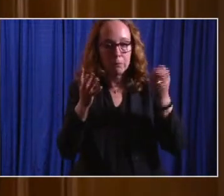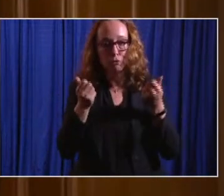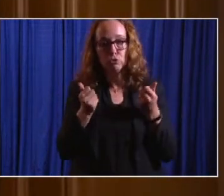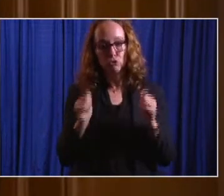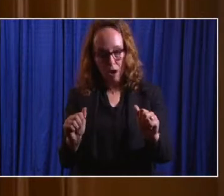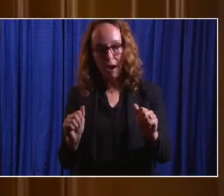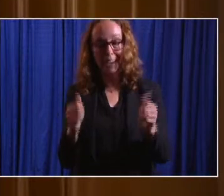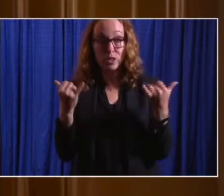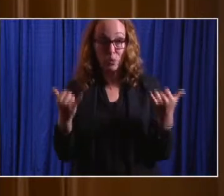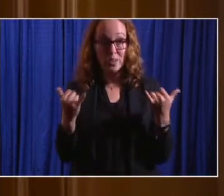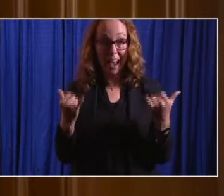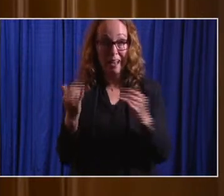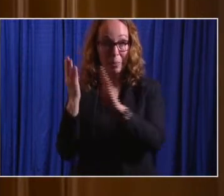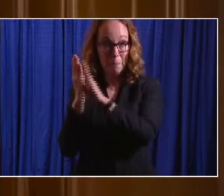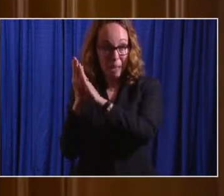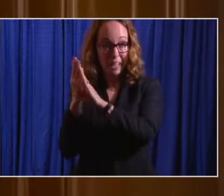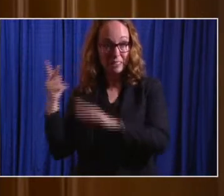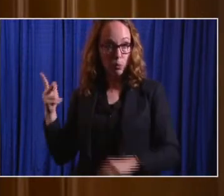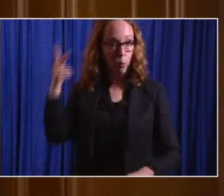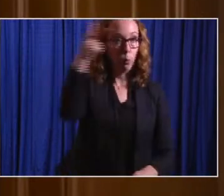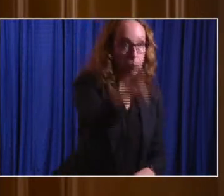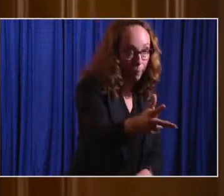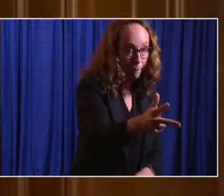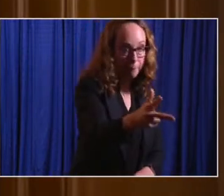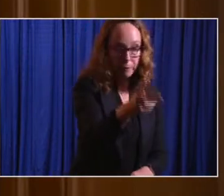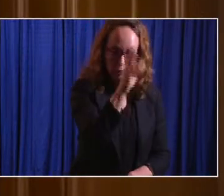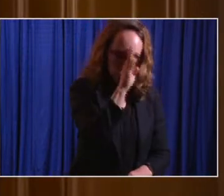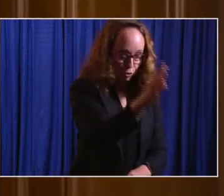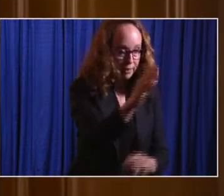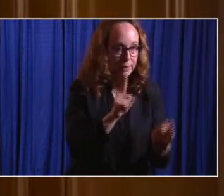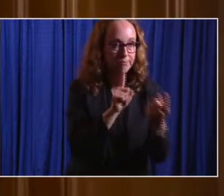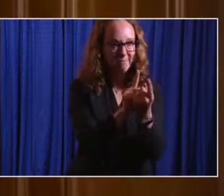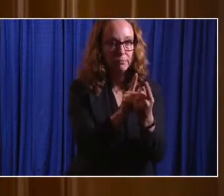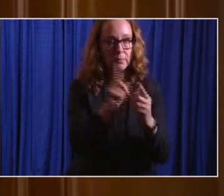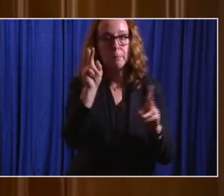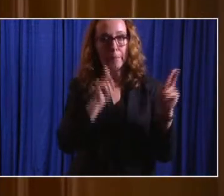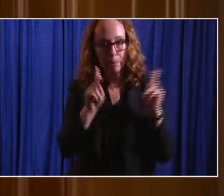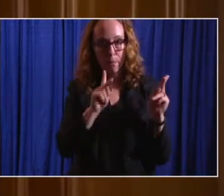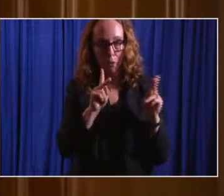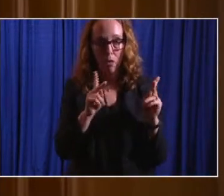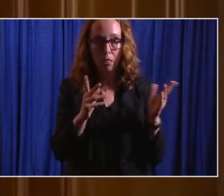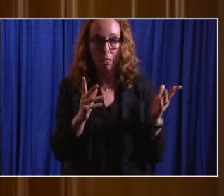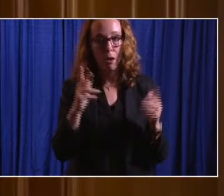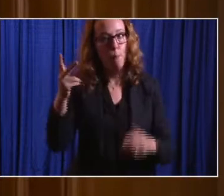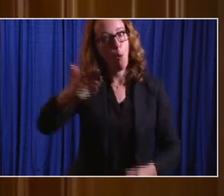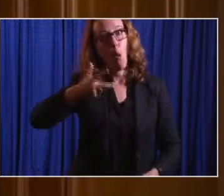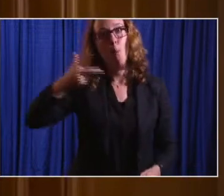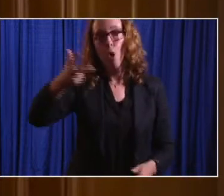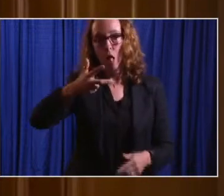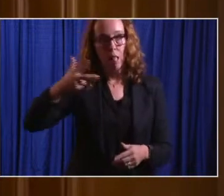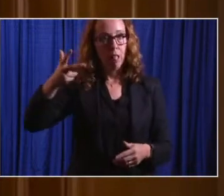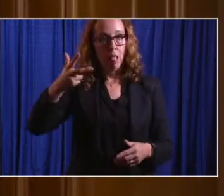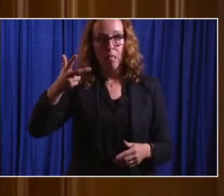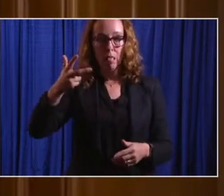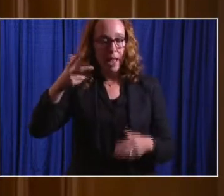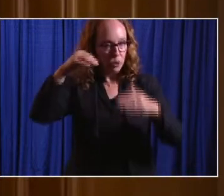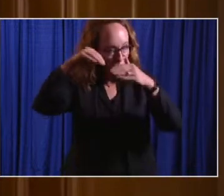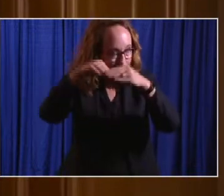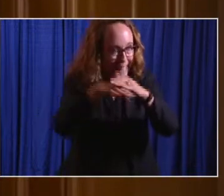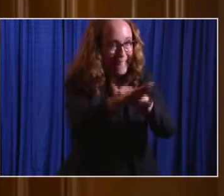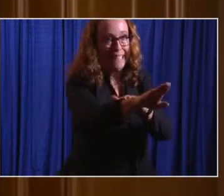people. I mean, the idea of taking a van out, taking a mobile unit out, and literally going into a